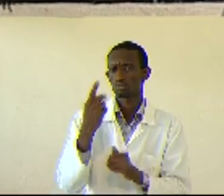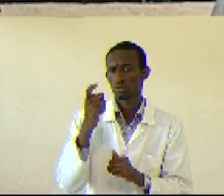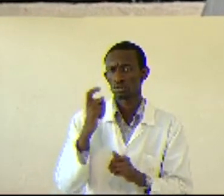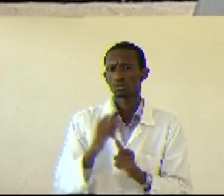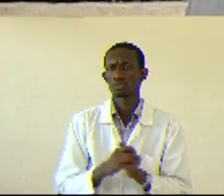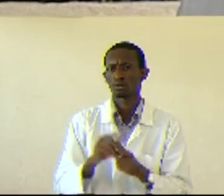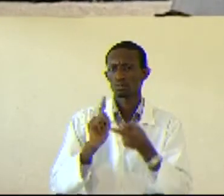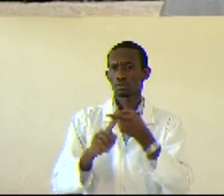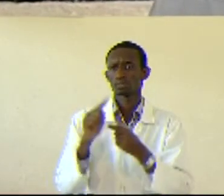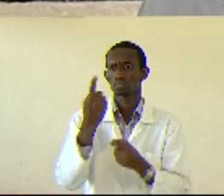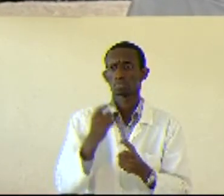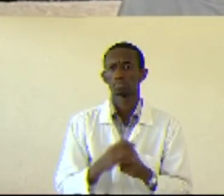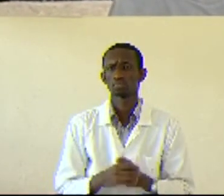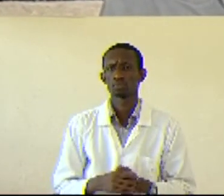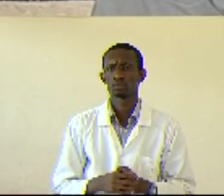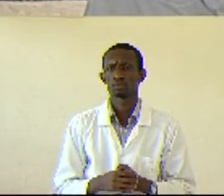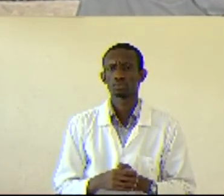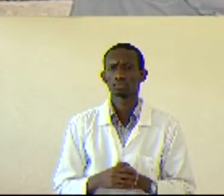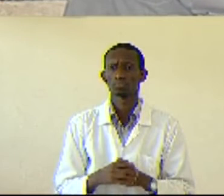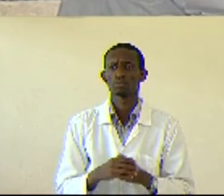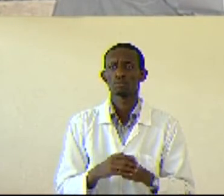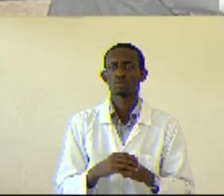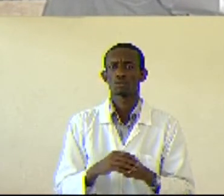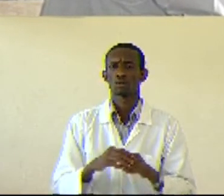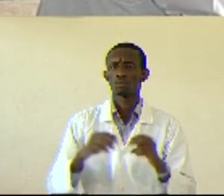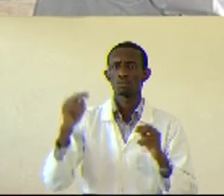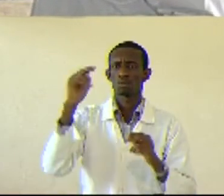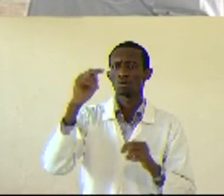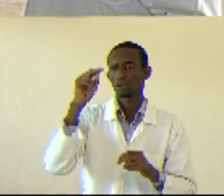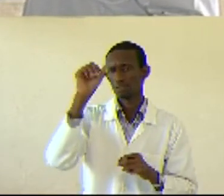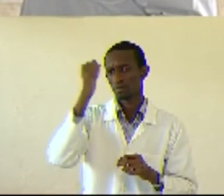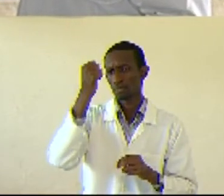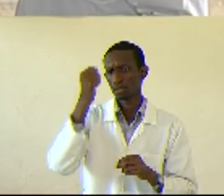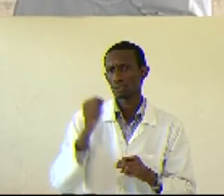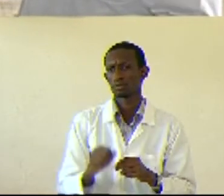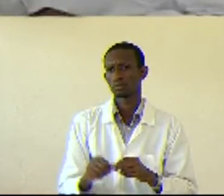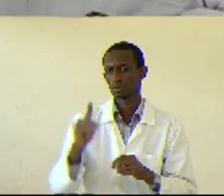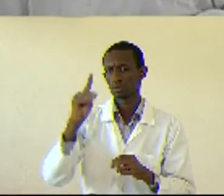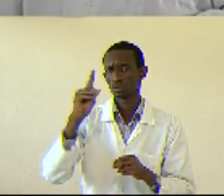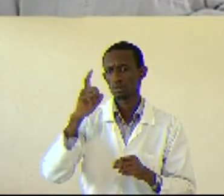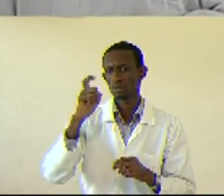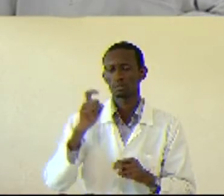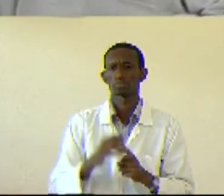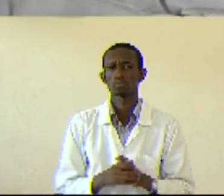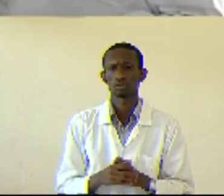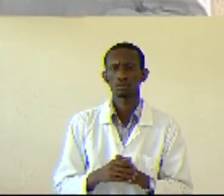2x plus 1 power 5, for instance, dx, okay?